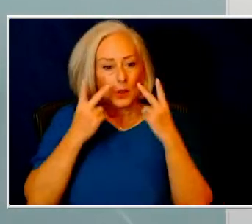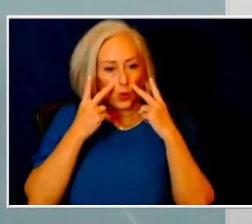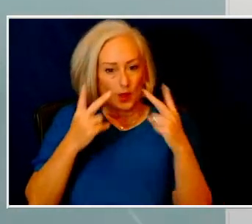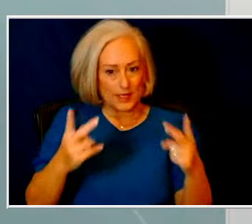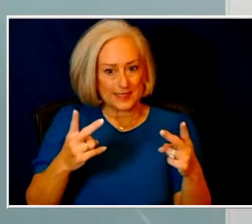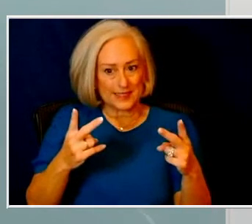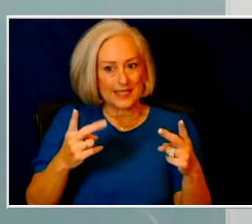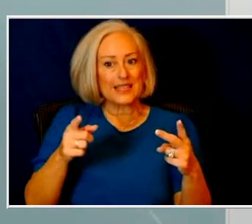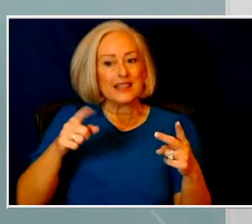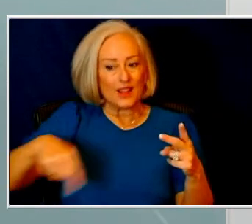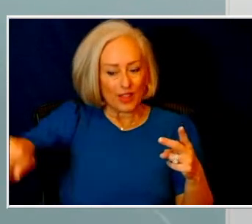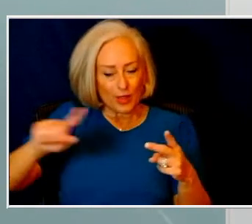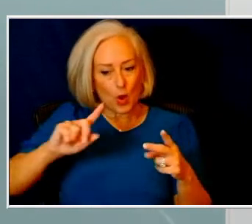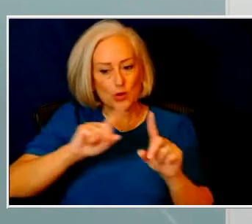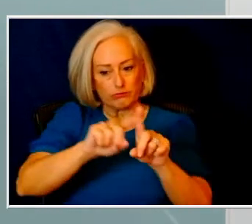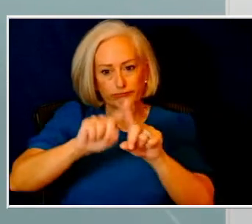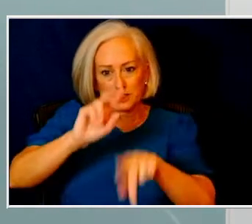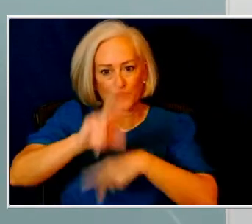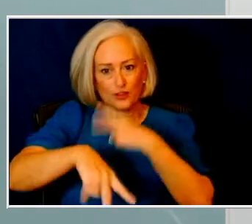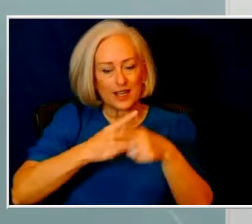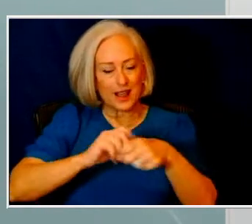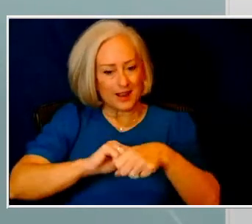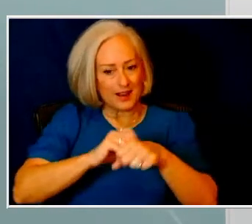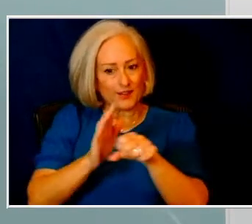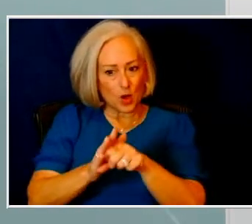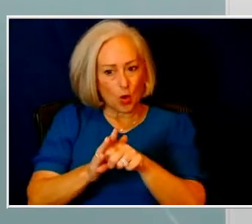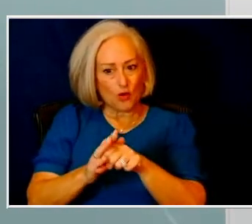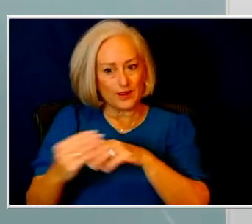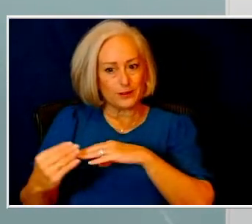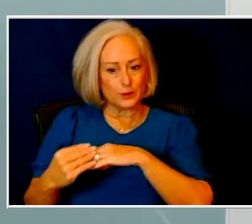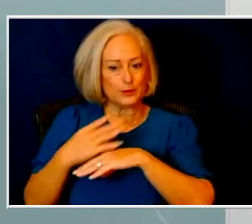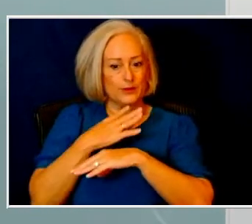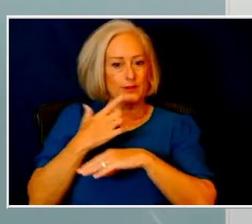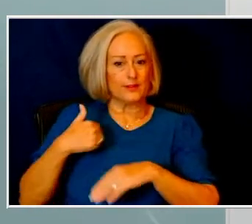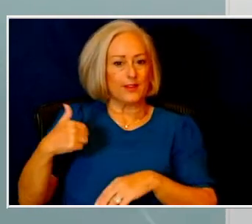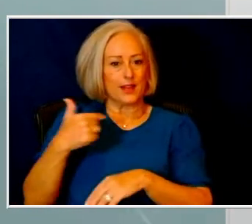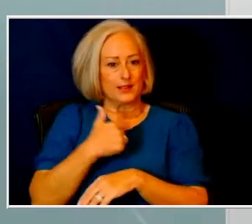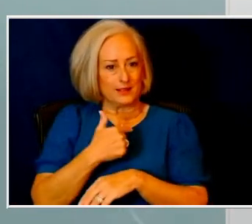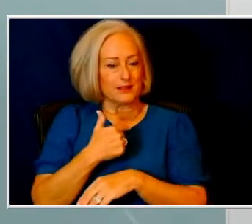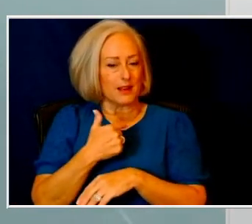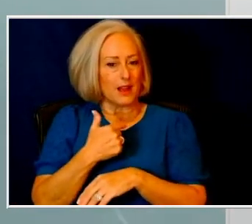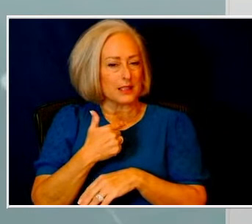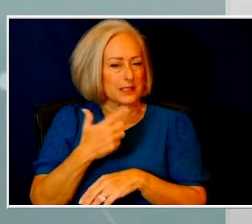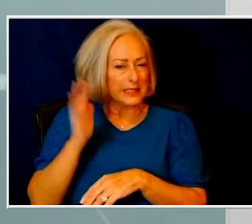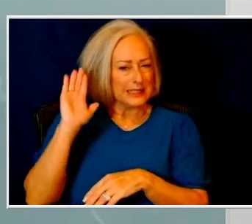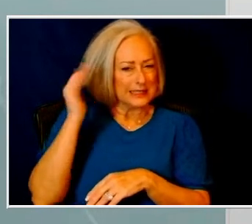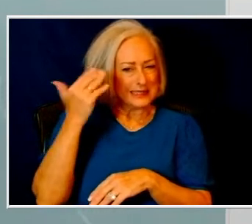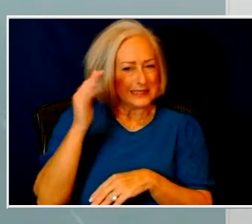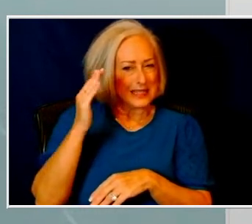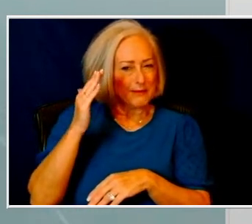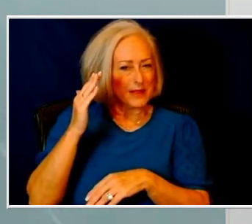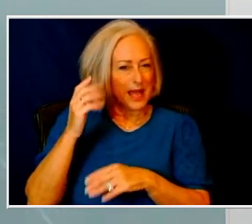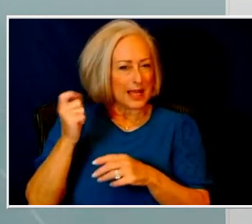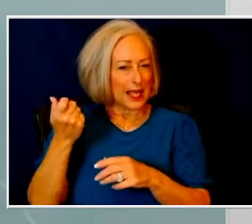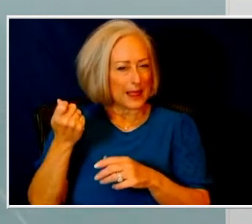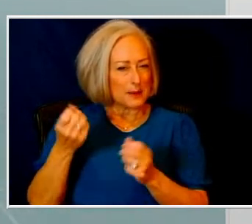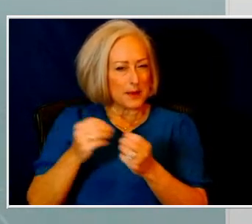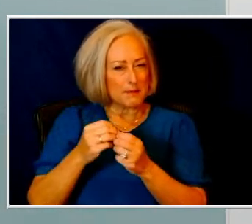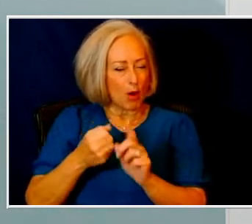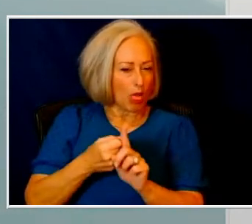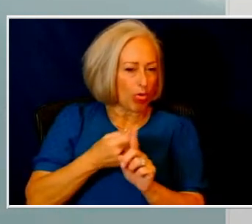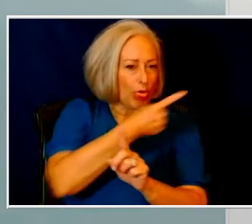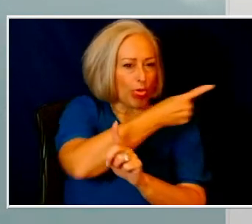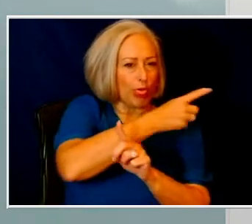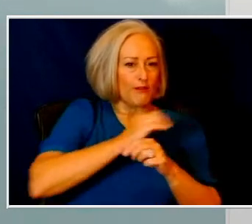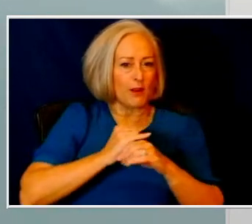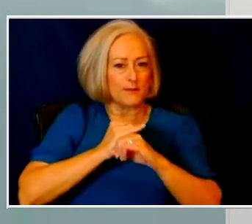They appear to be, Hawkeye, that they are a little more evasive of immune defense, but hopefully not causing